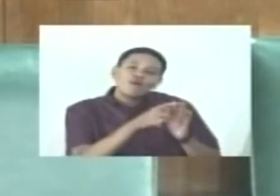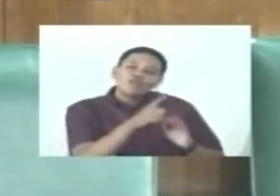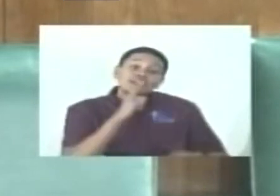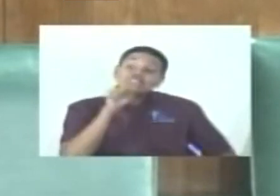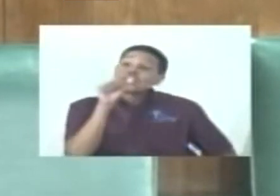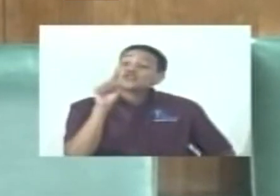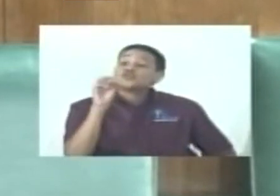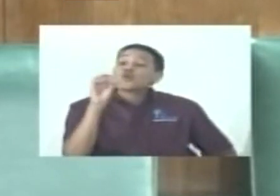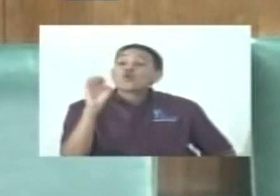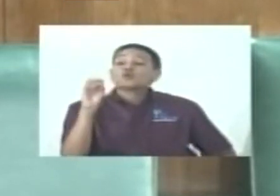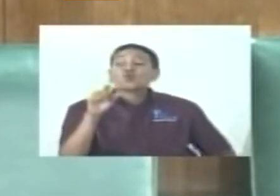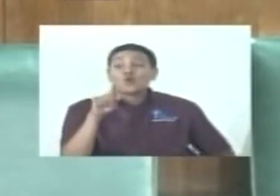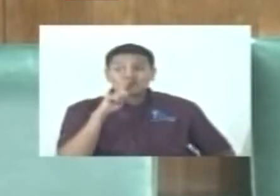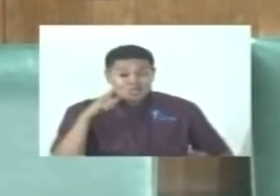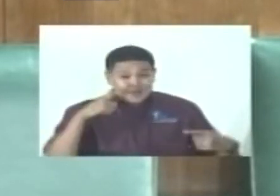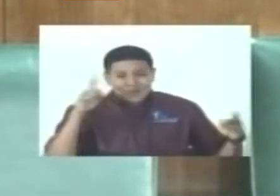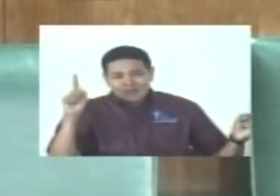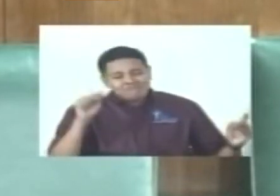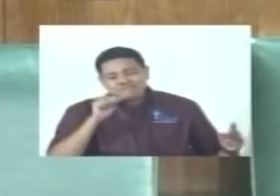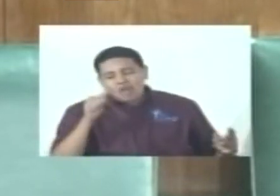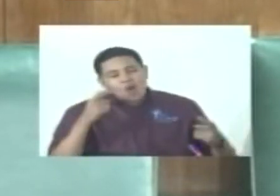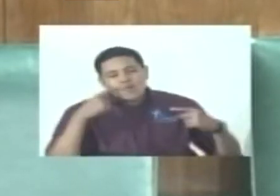are ineffective.